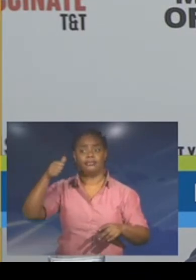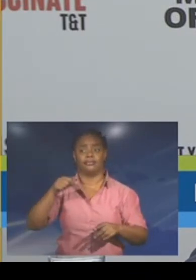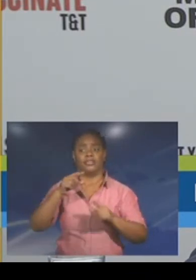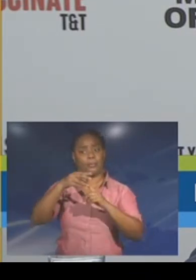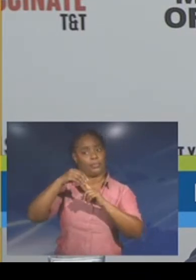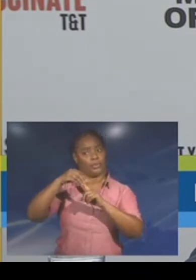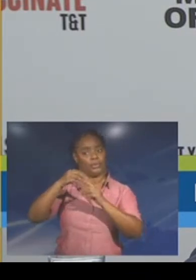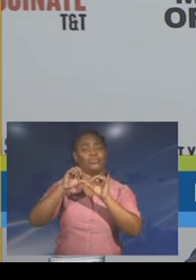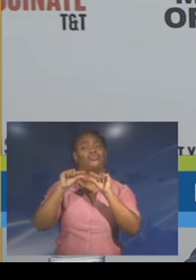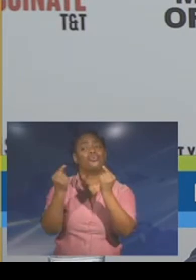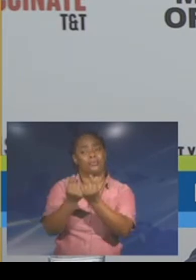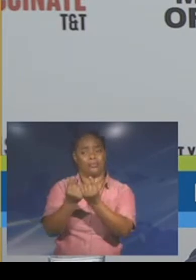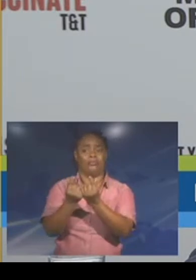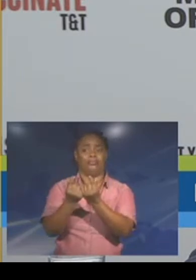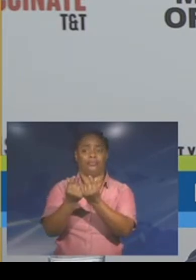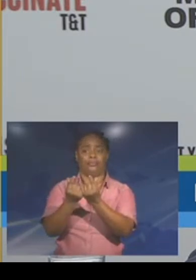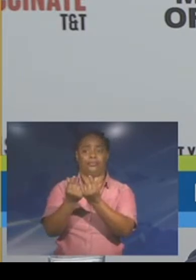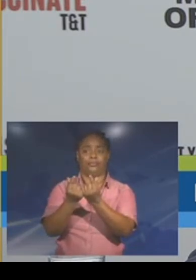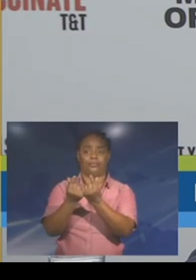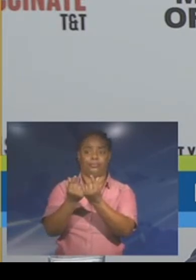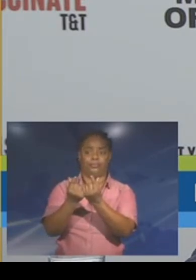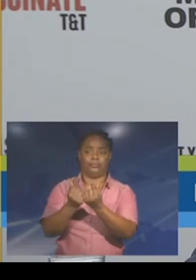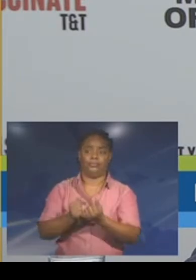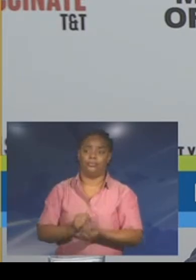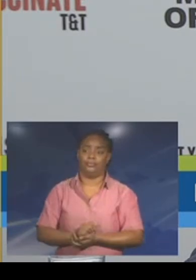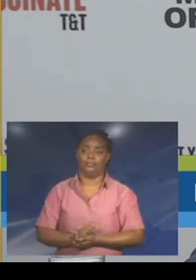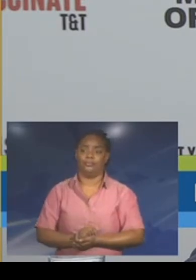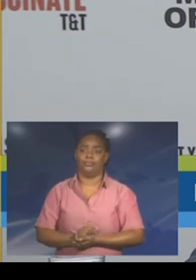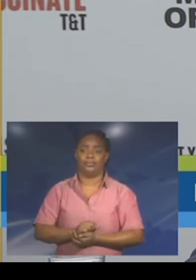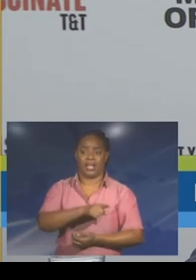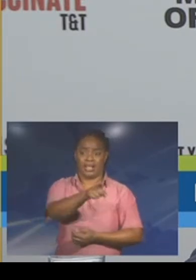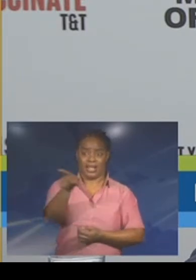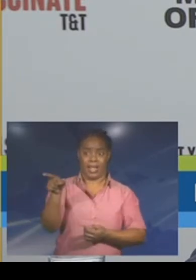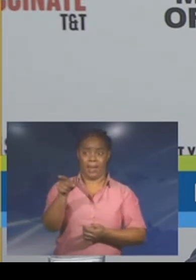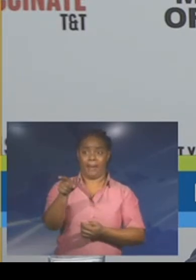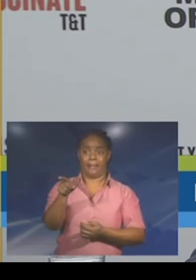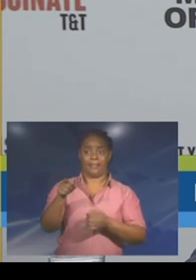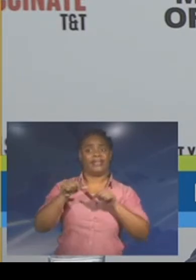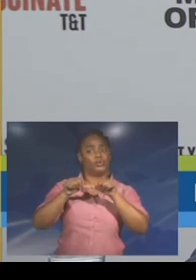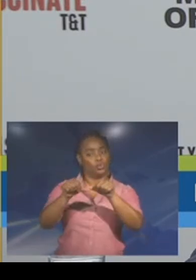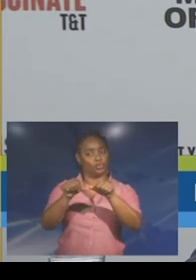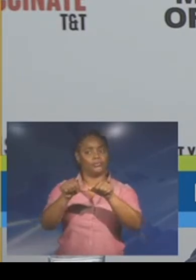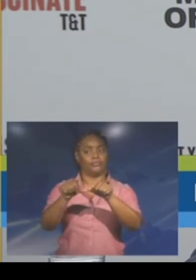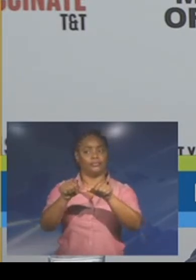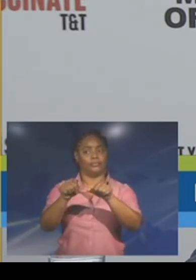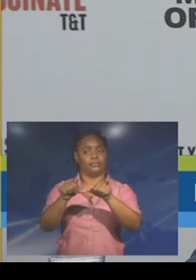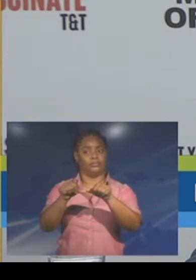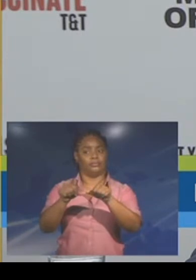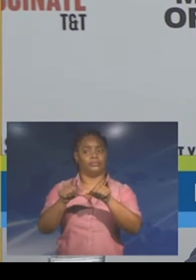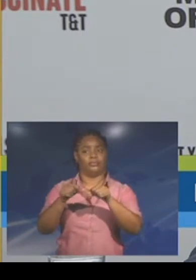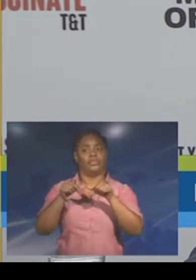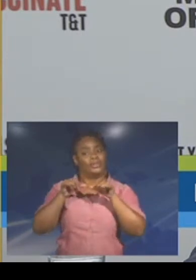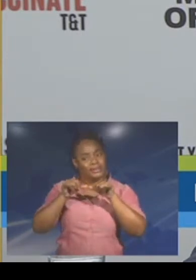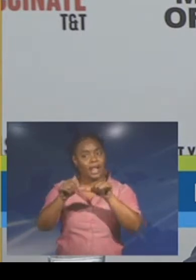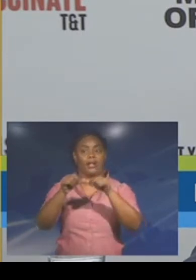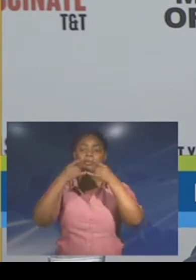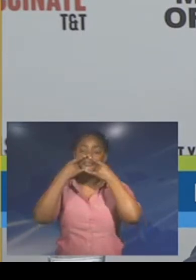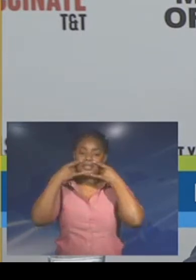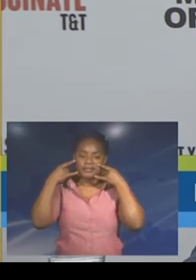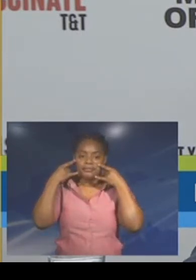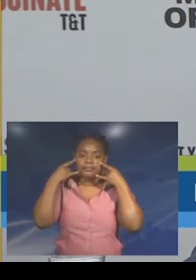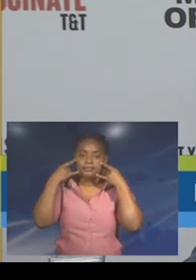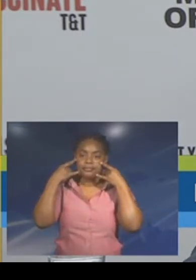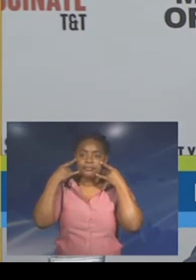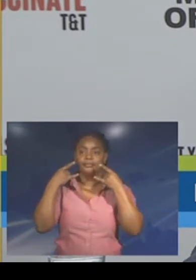that we are recommending that you stay masked, and we are going to be putting